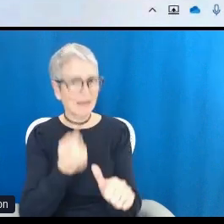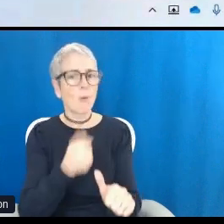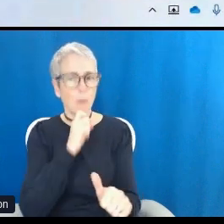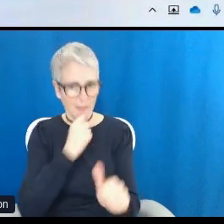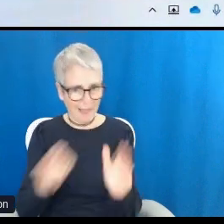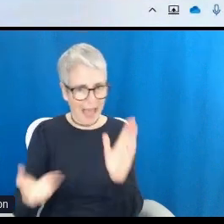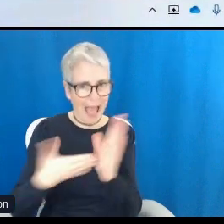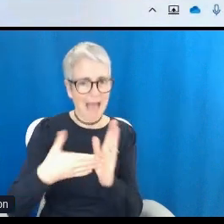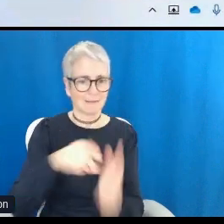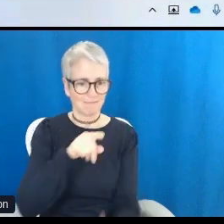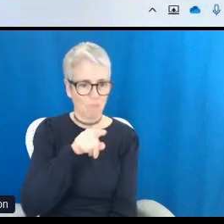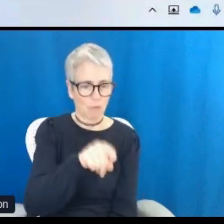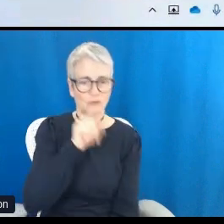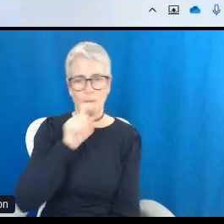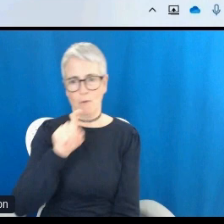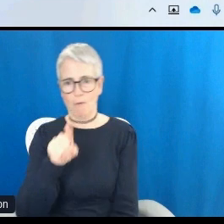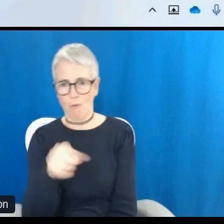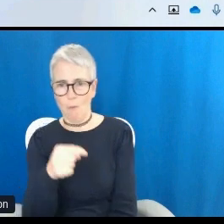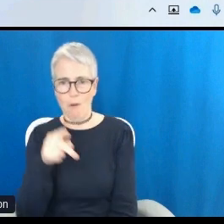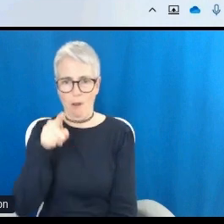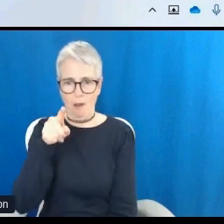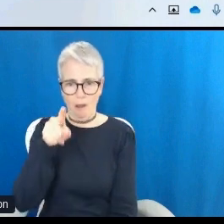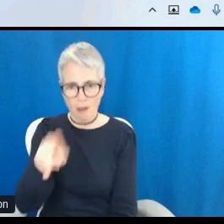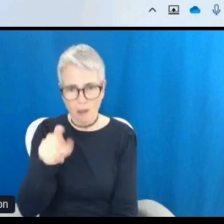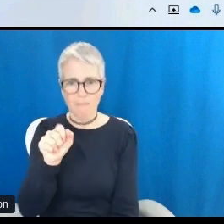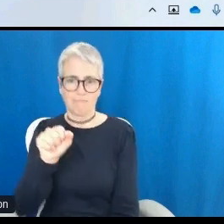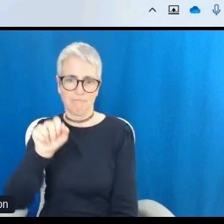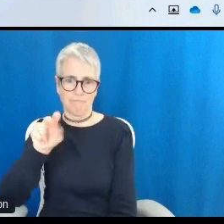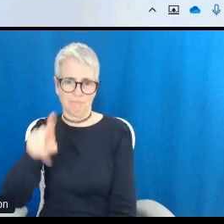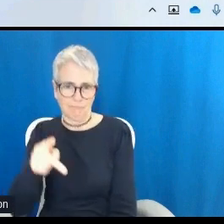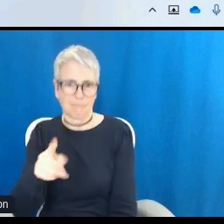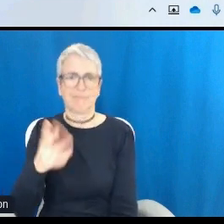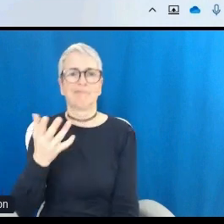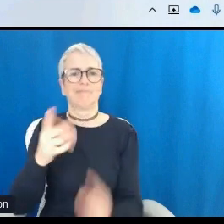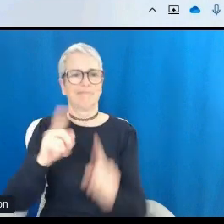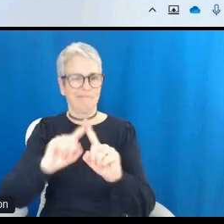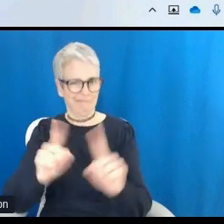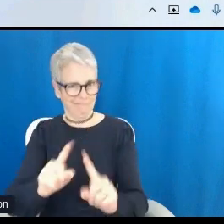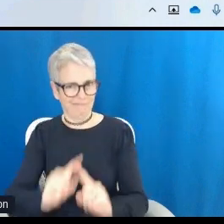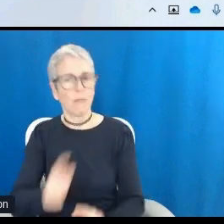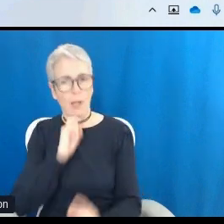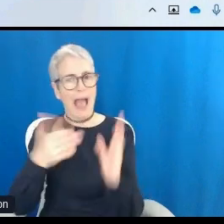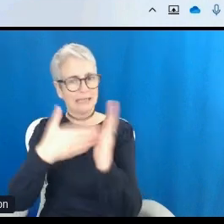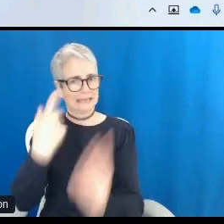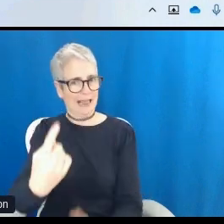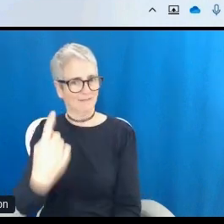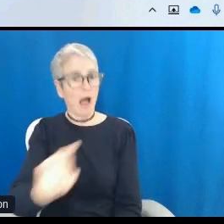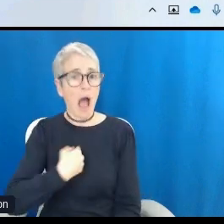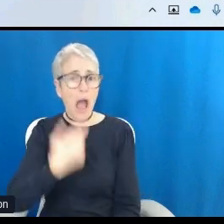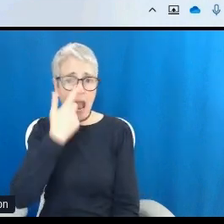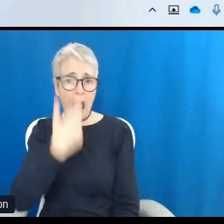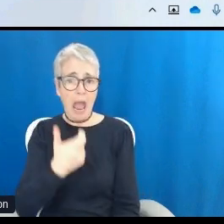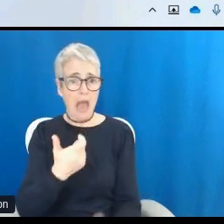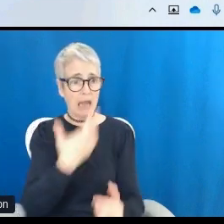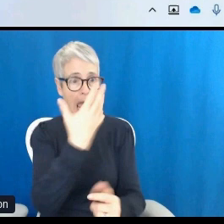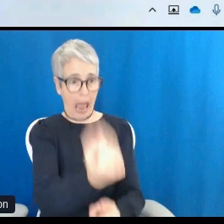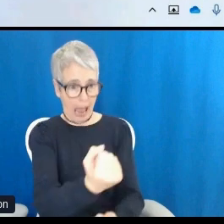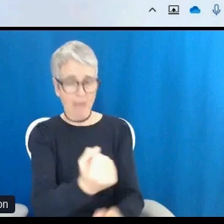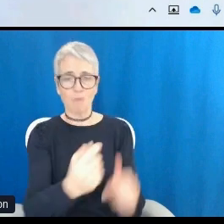full stops, commas, etc. And that's controlled here. I can turn on and off automatic punctuation, which is a